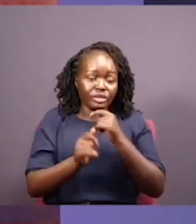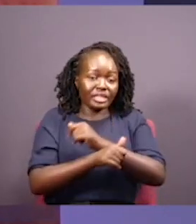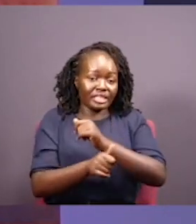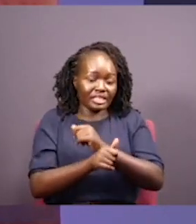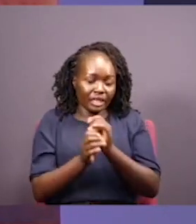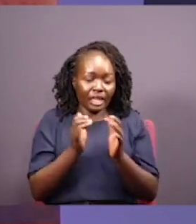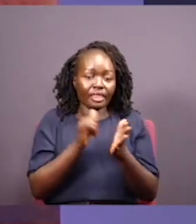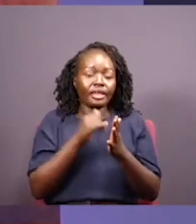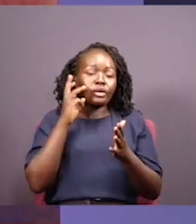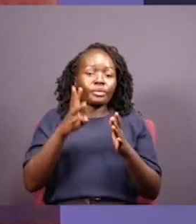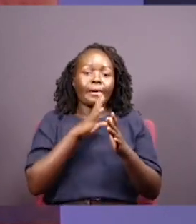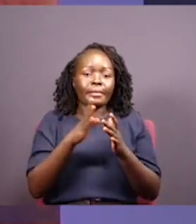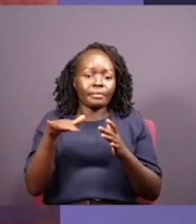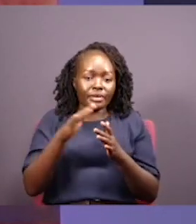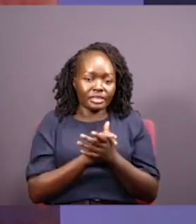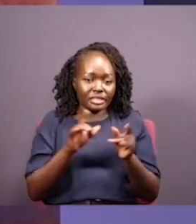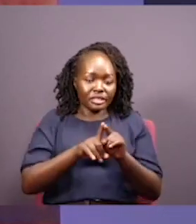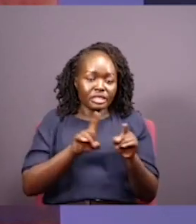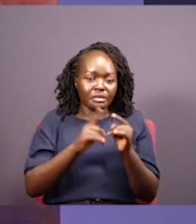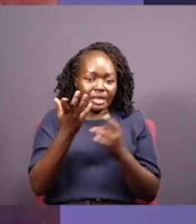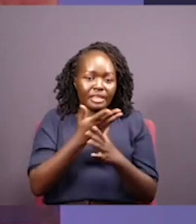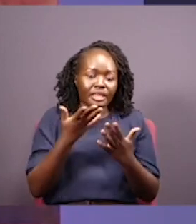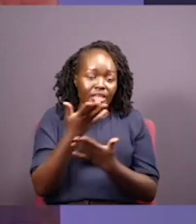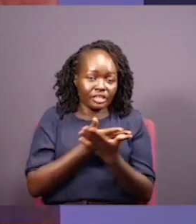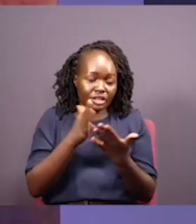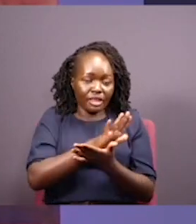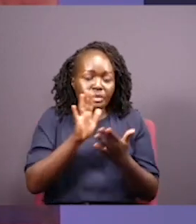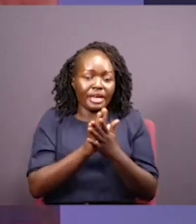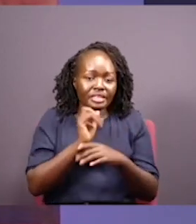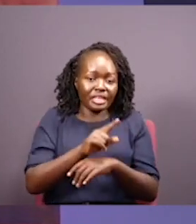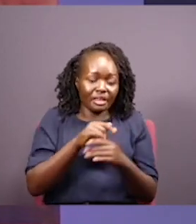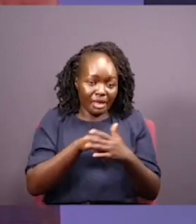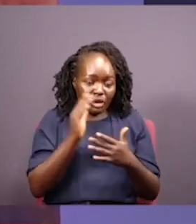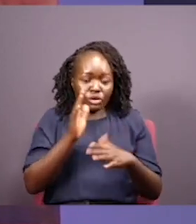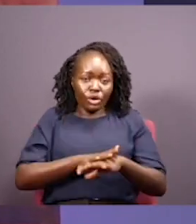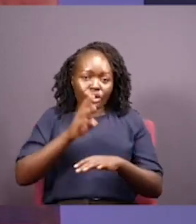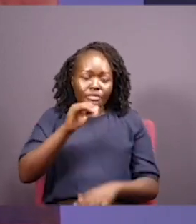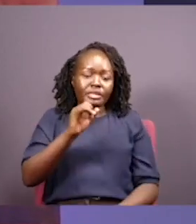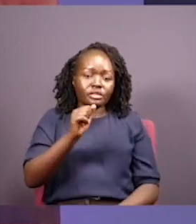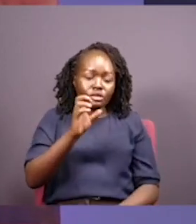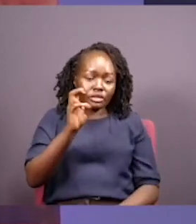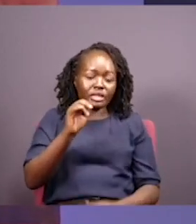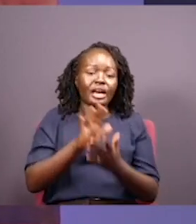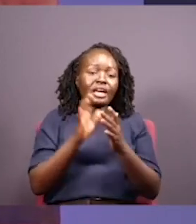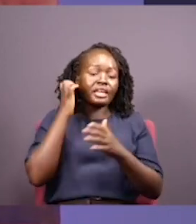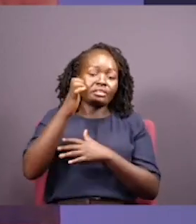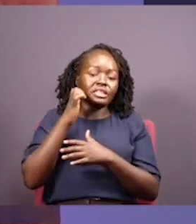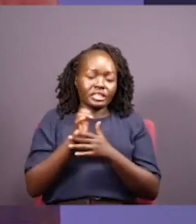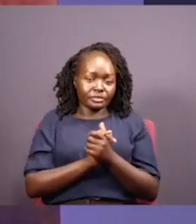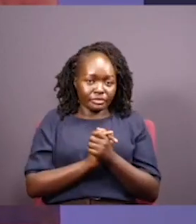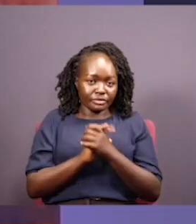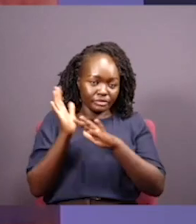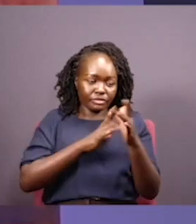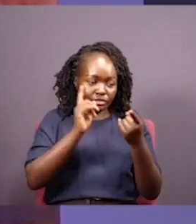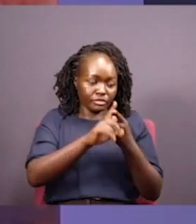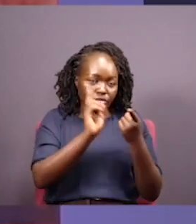be present as he engaged them and as he sent them out on mission and evangelism. The first thing he told them